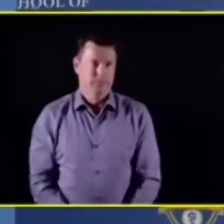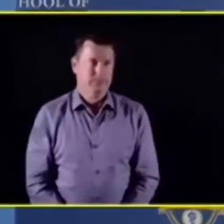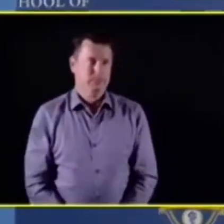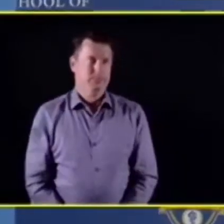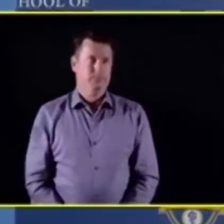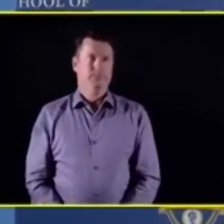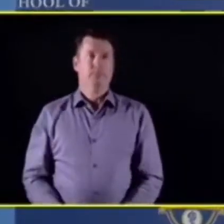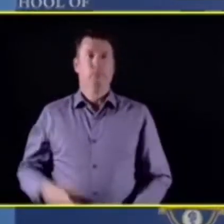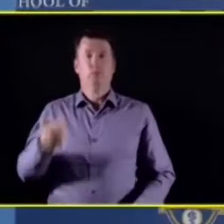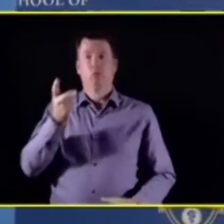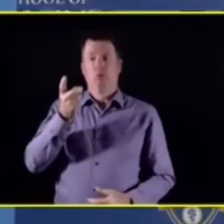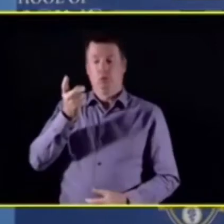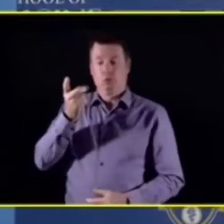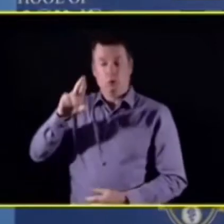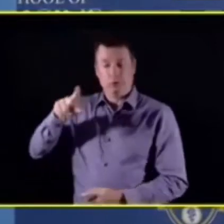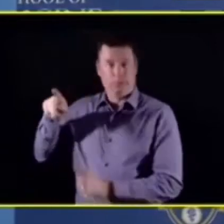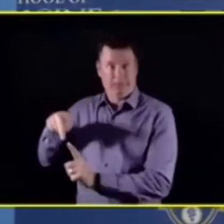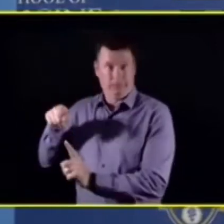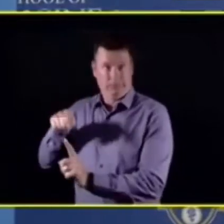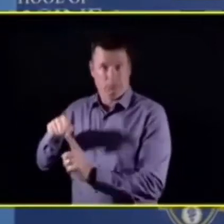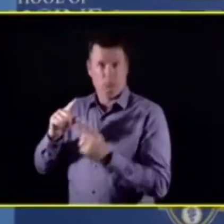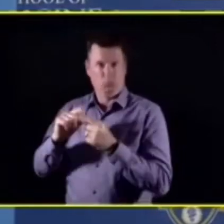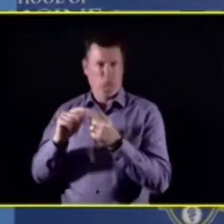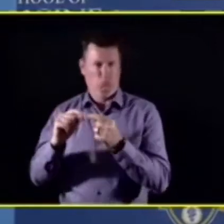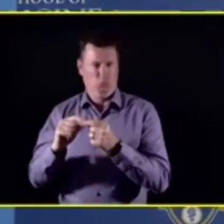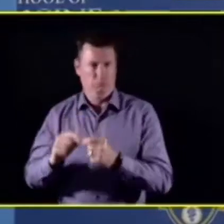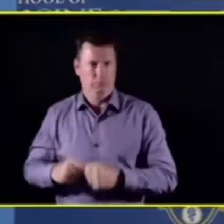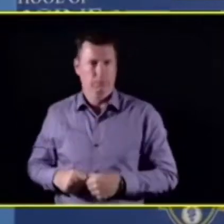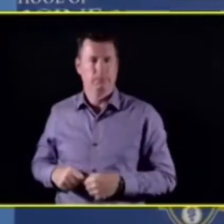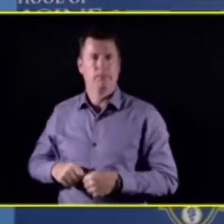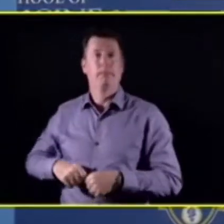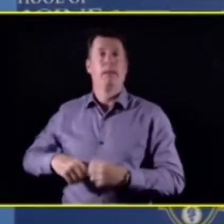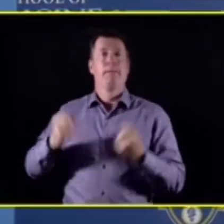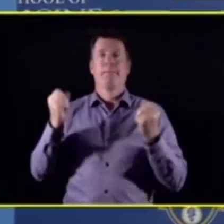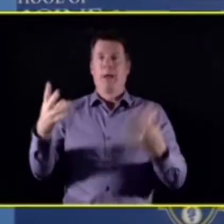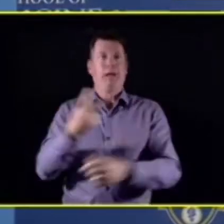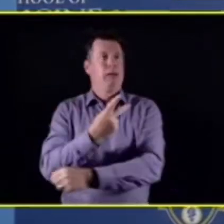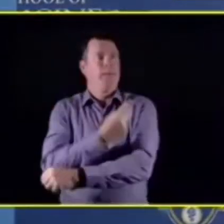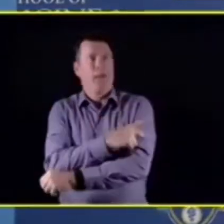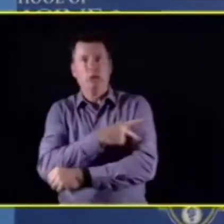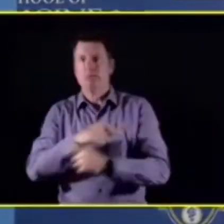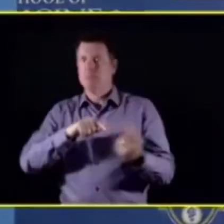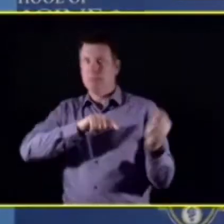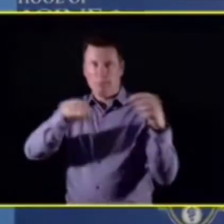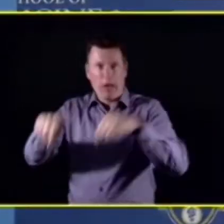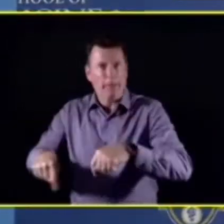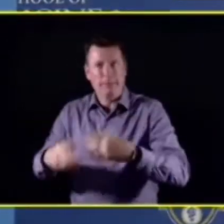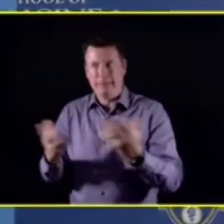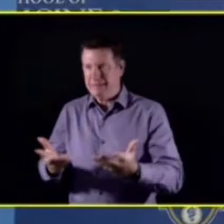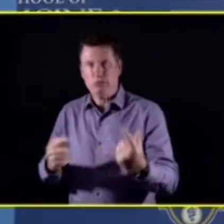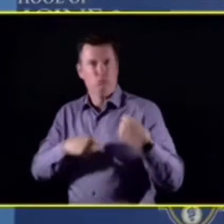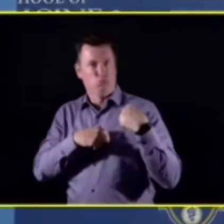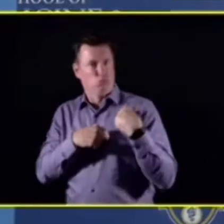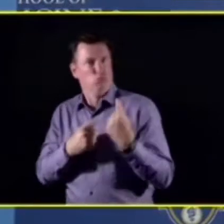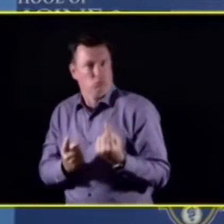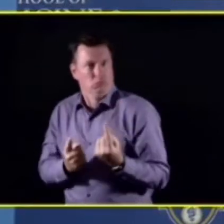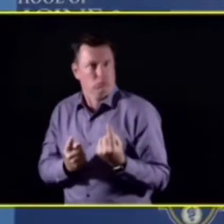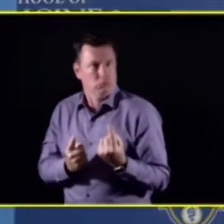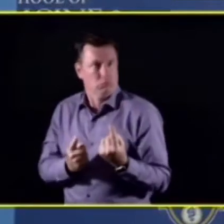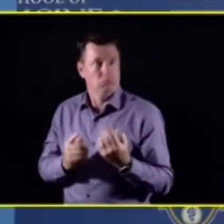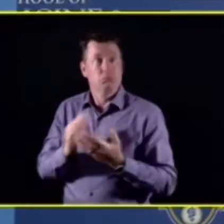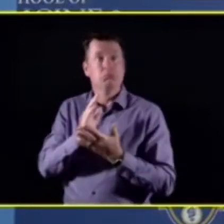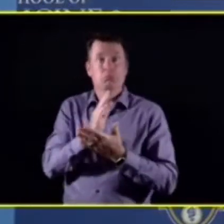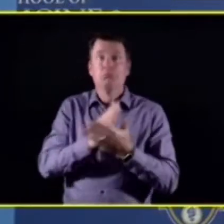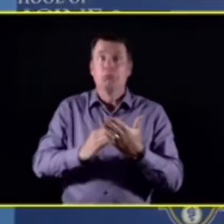mid-March in Rochester. And we have had many patients come through who have required life